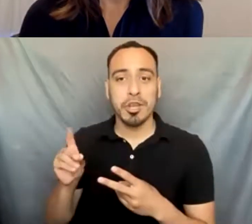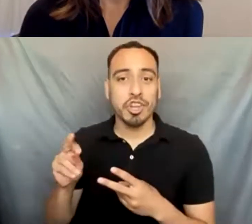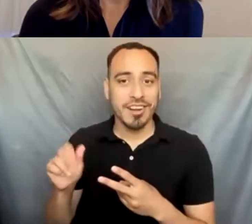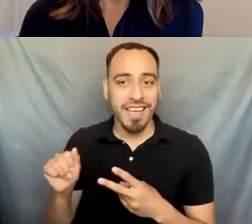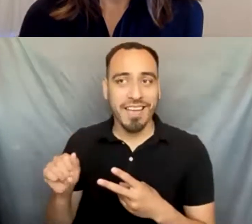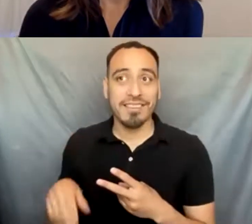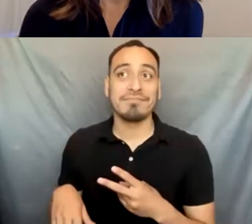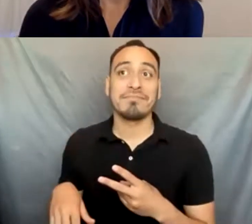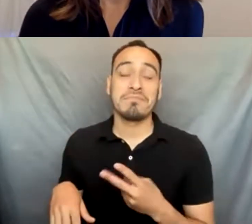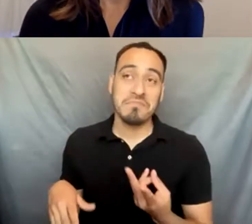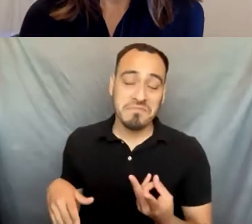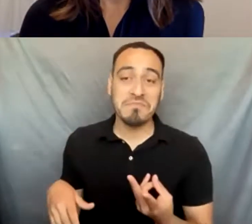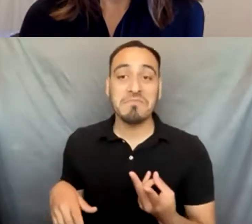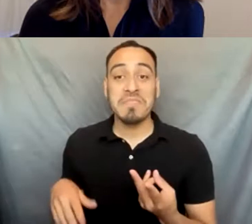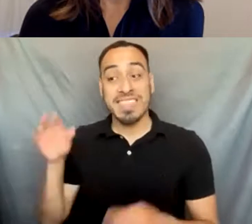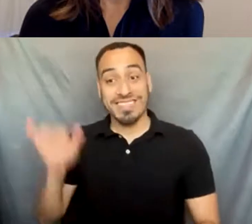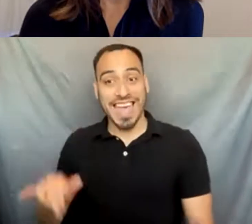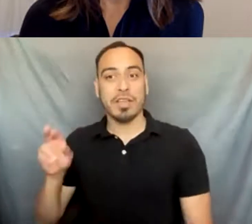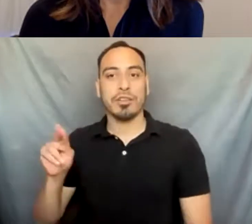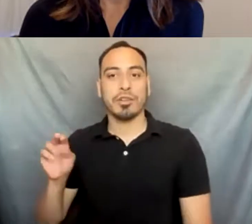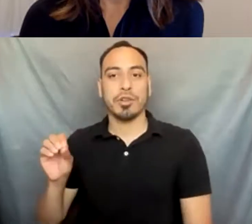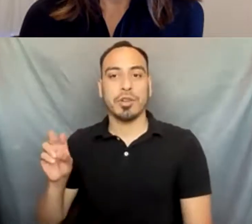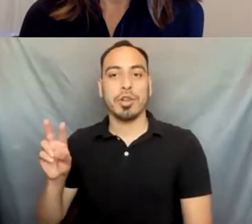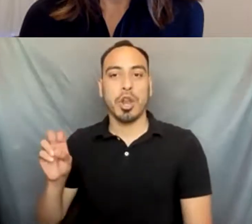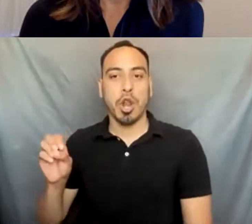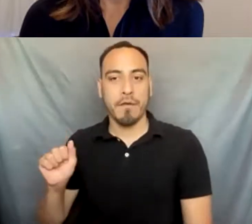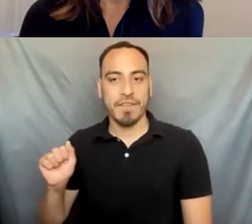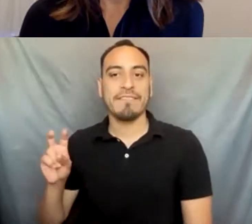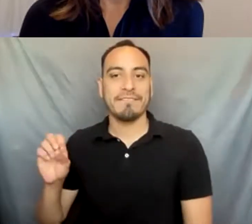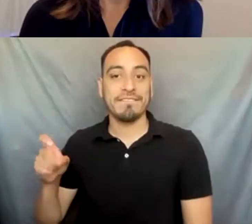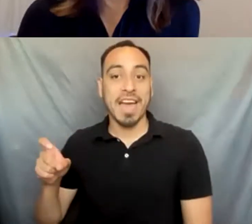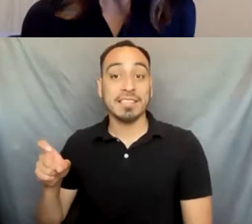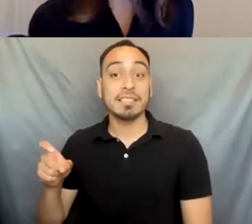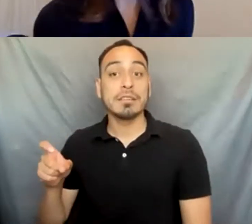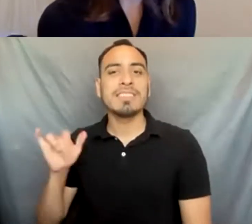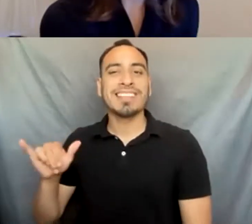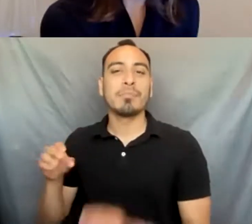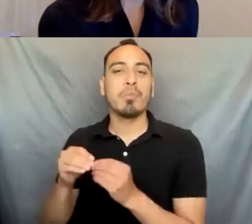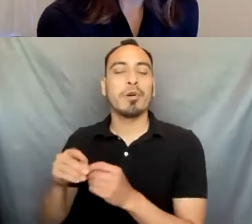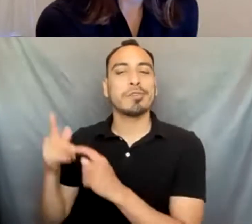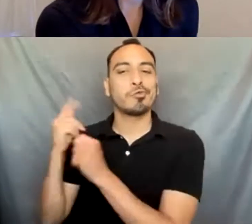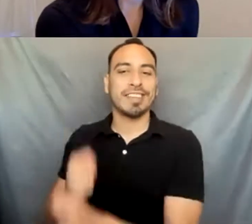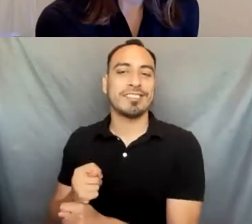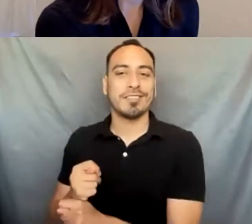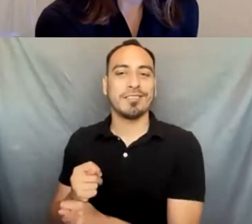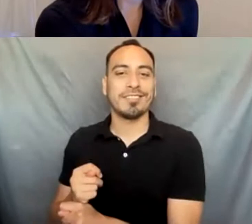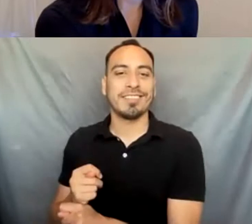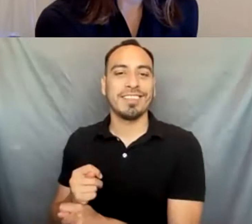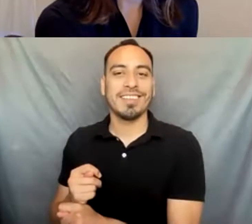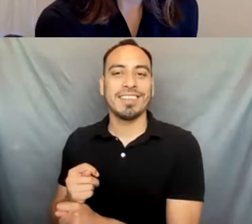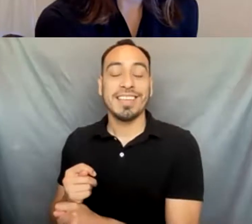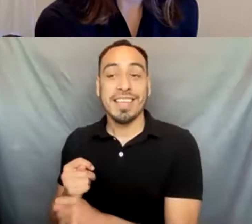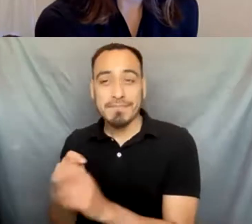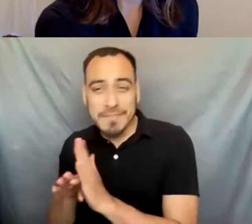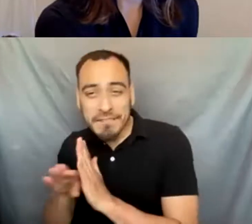least this Novavax vaccine is a more traditional type vaccine. It's built just like the shingles vaccine